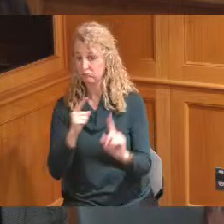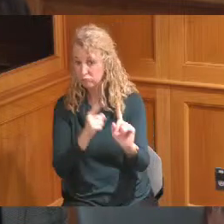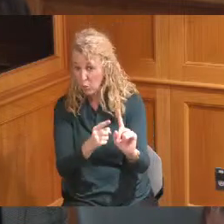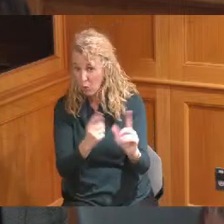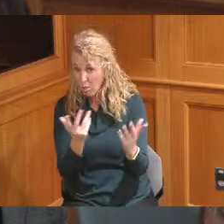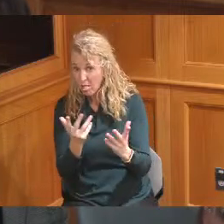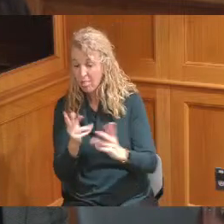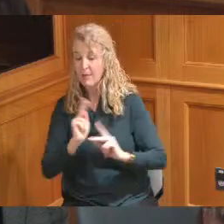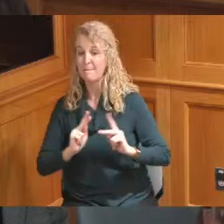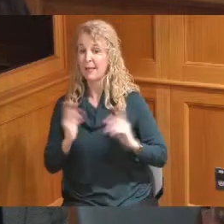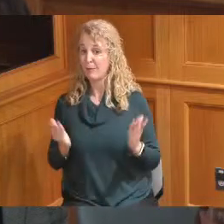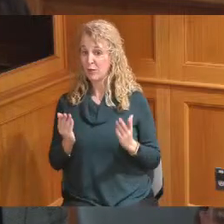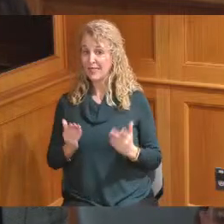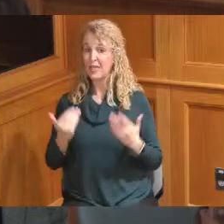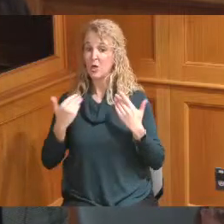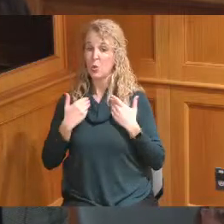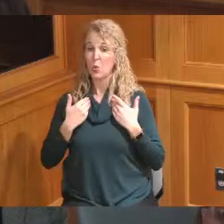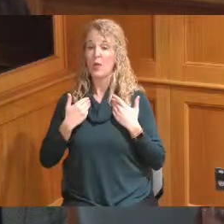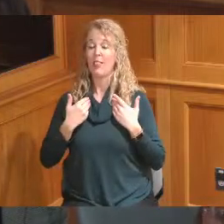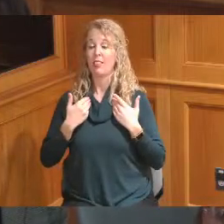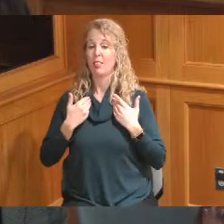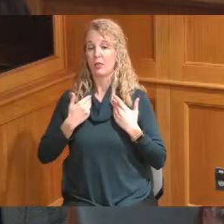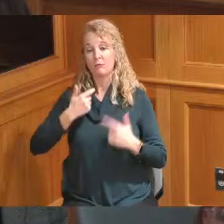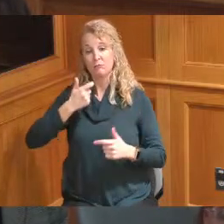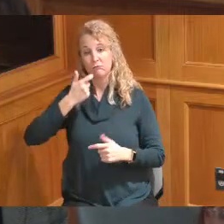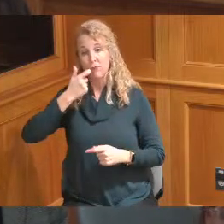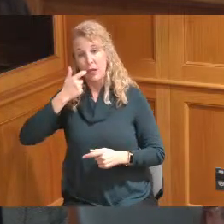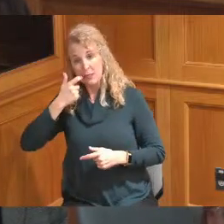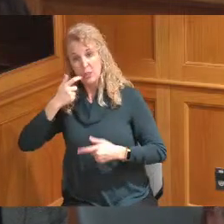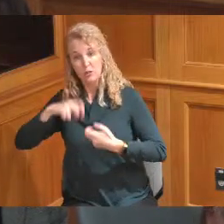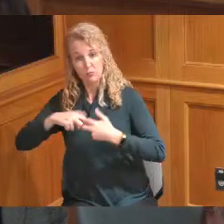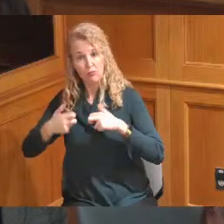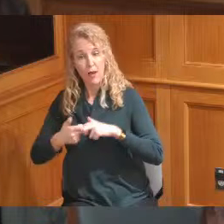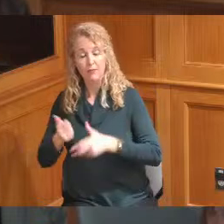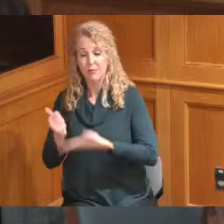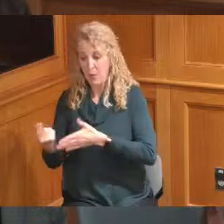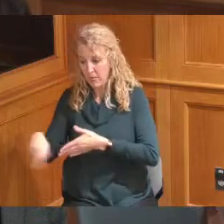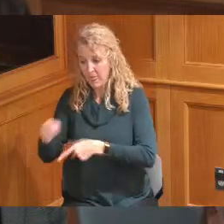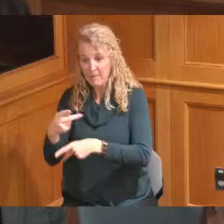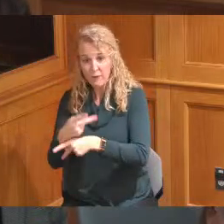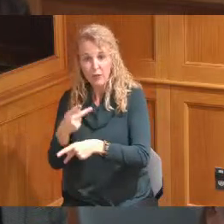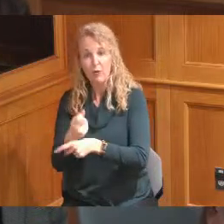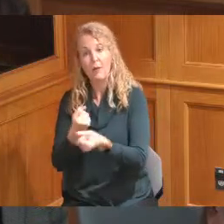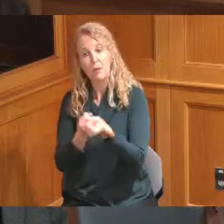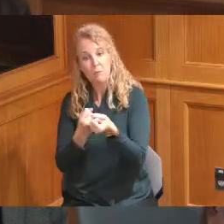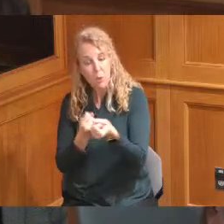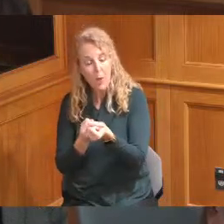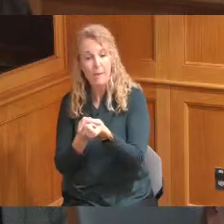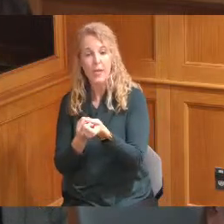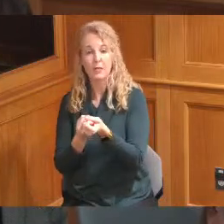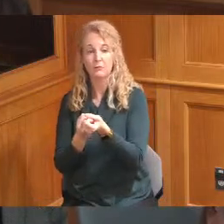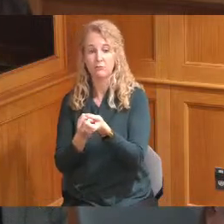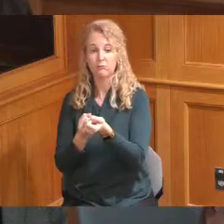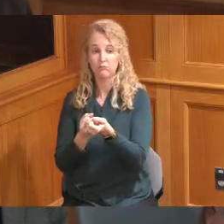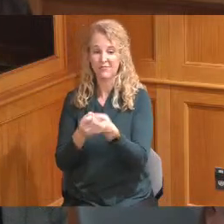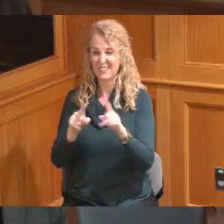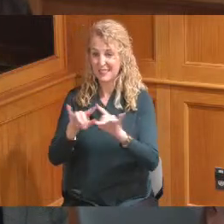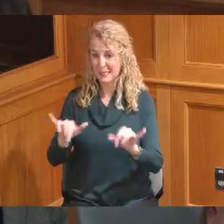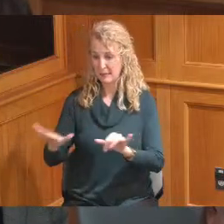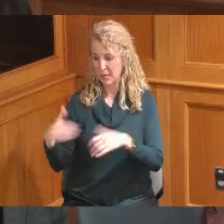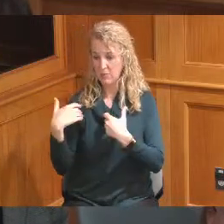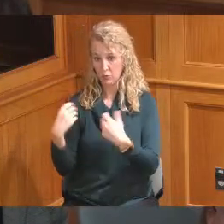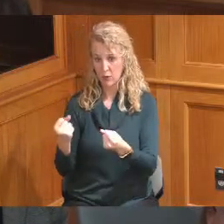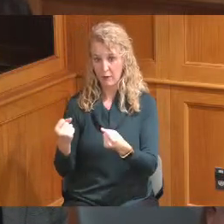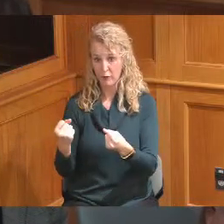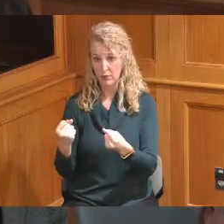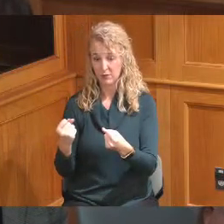County residents experiencing substance use disorder the essential guidance, employment, and support through their journey toward recovery. PREP primarily